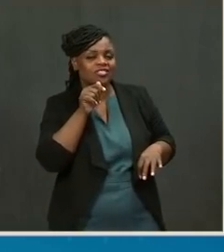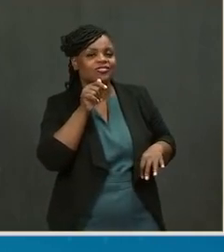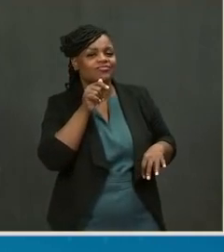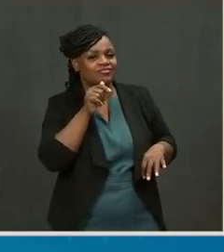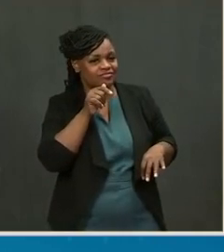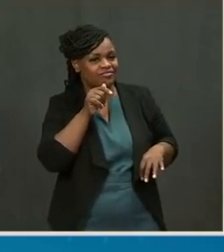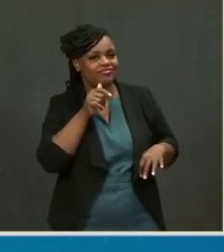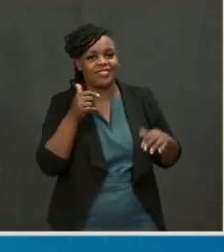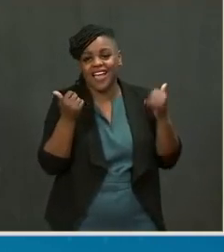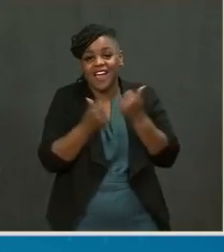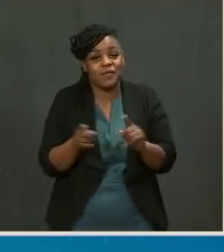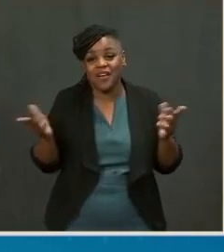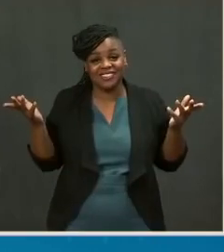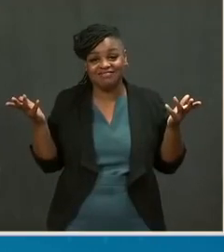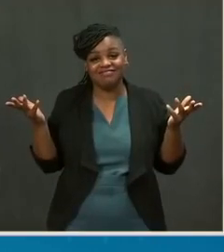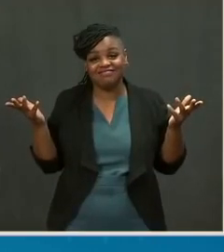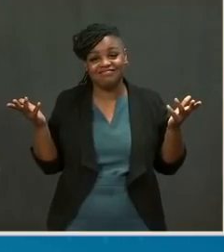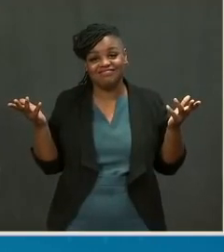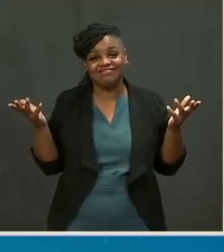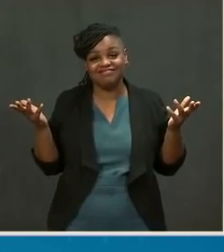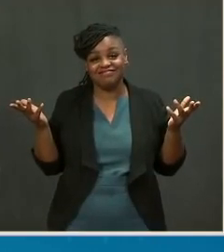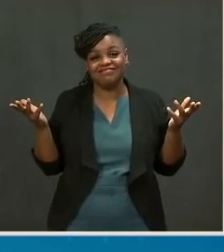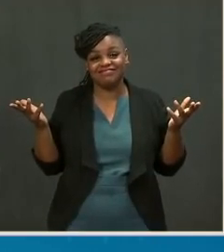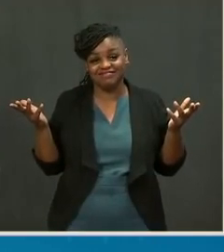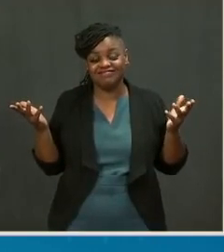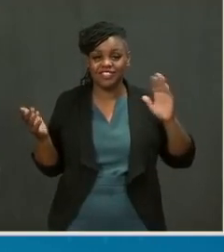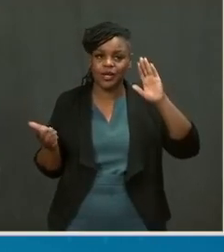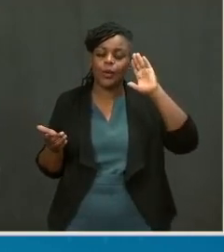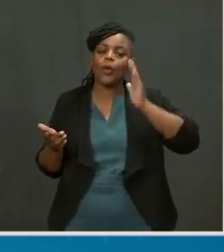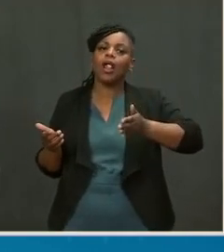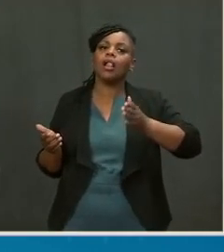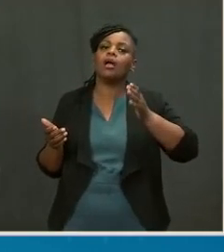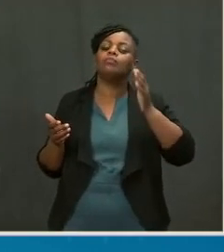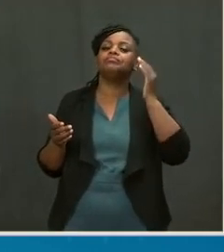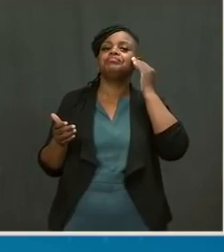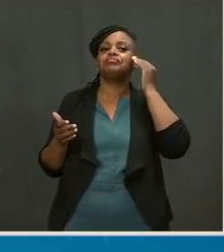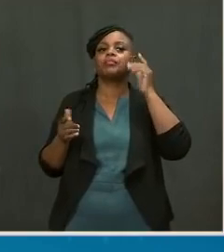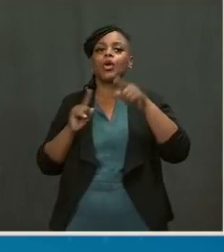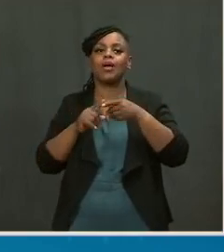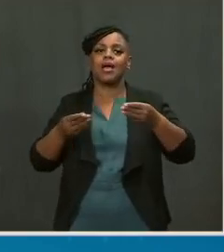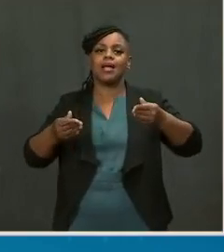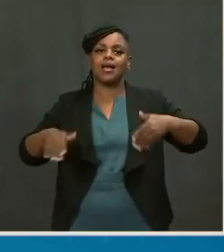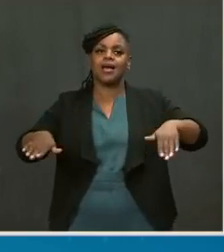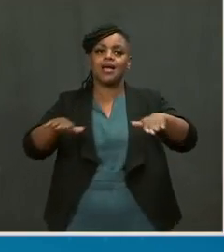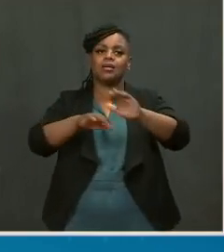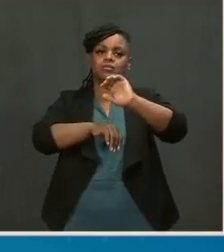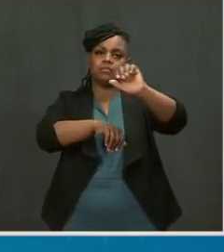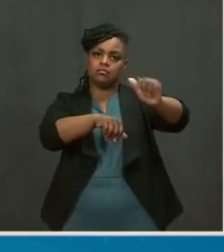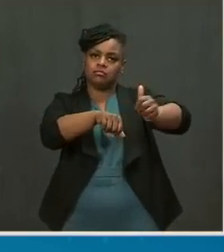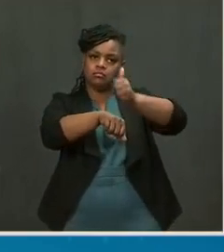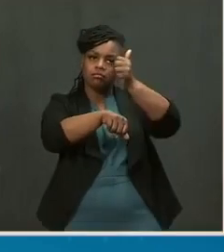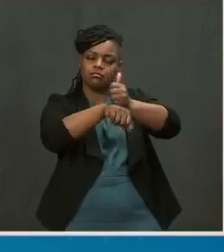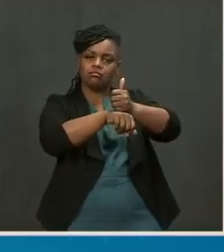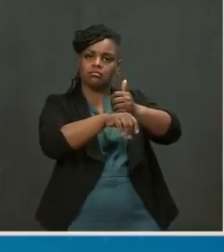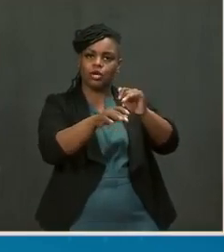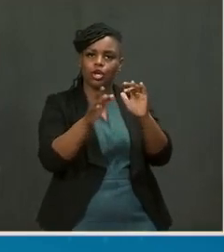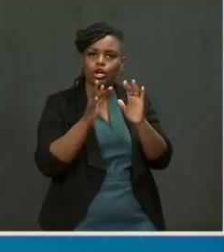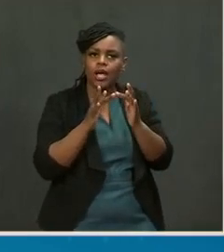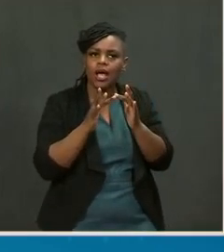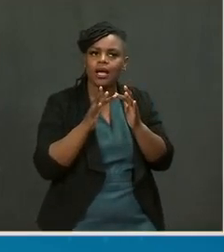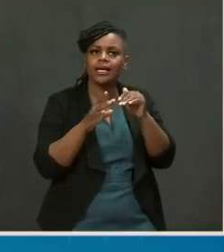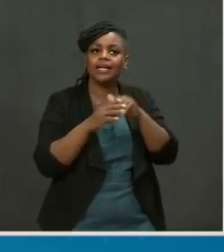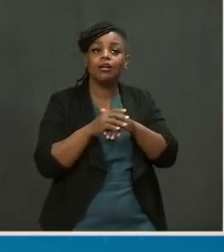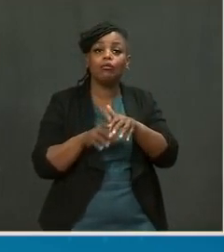everywhere. It's going to be about laying broadband for rural America, understanding that our